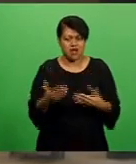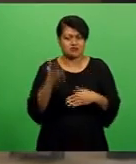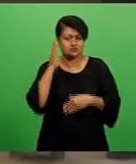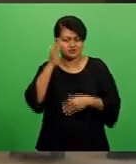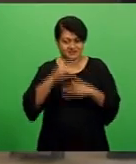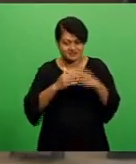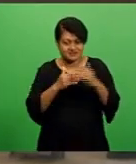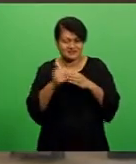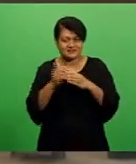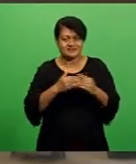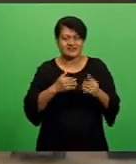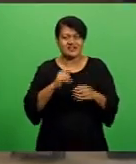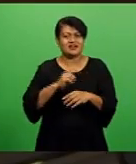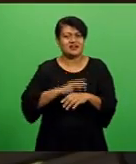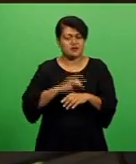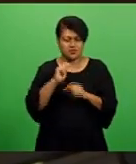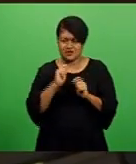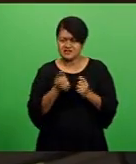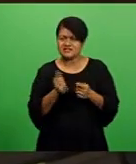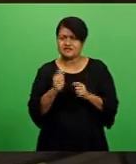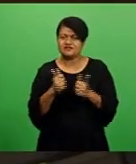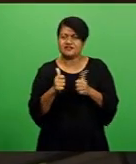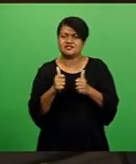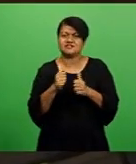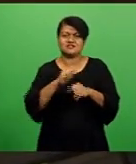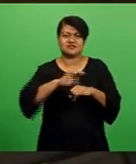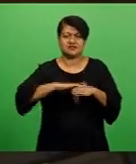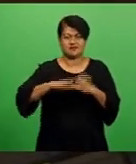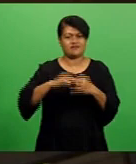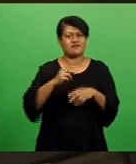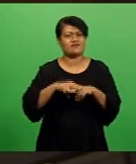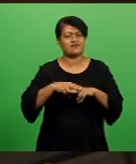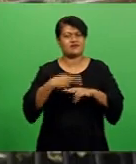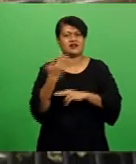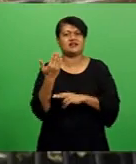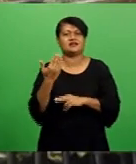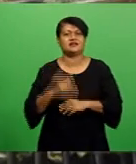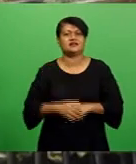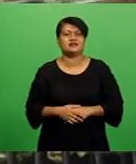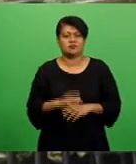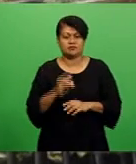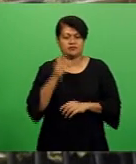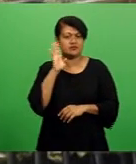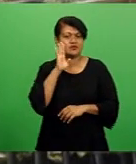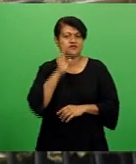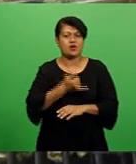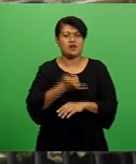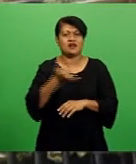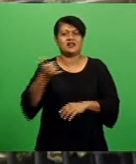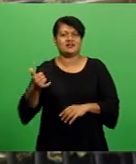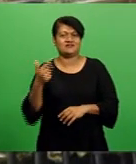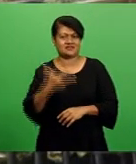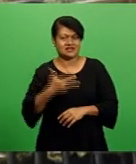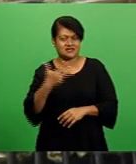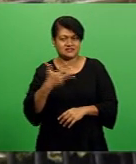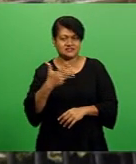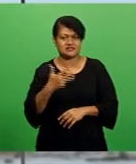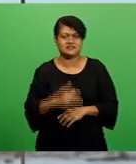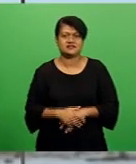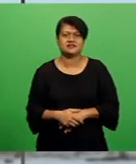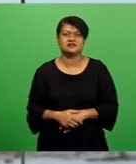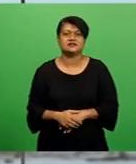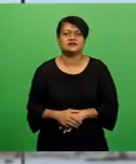Friday and are expected to undertake several more tasks before leaving Aloha on the 19th. Eleanor Turangaiviu, FBC